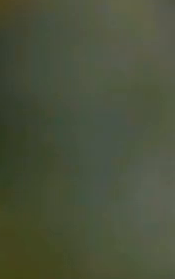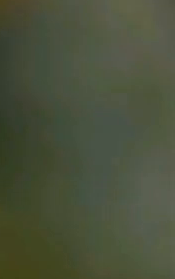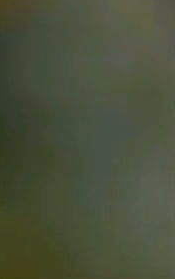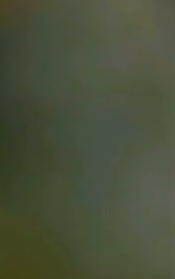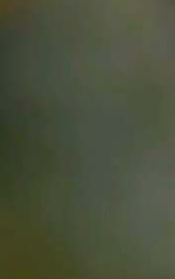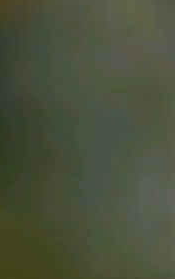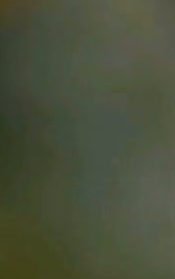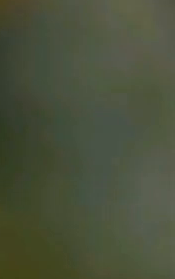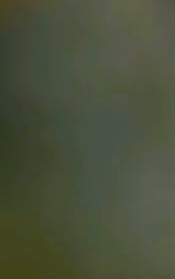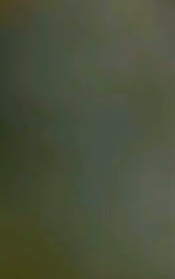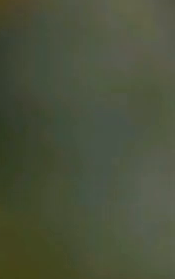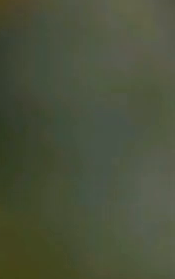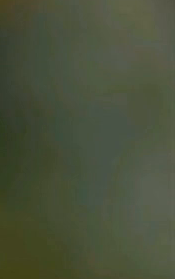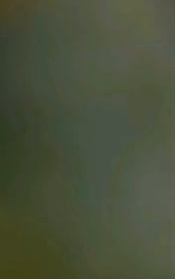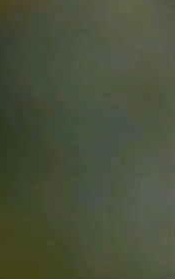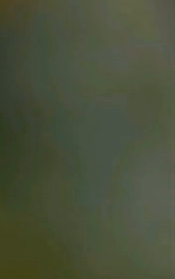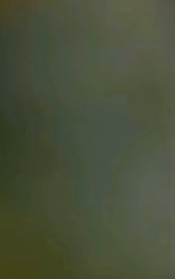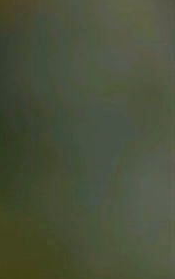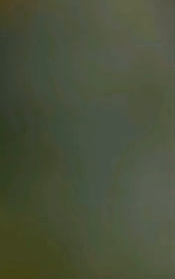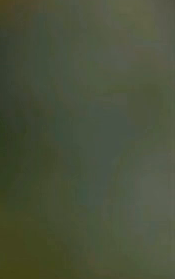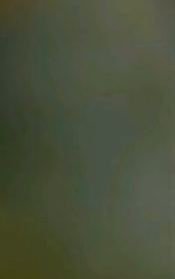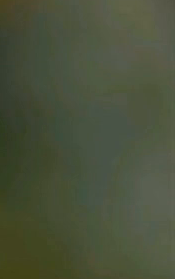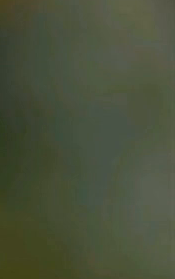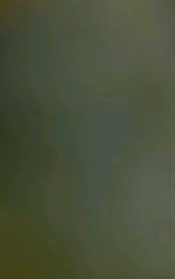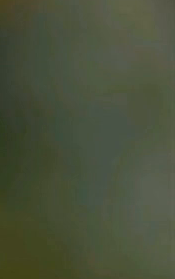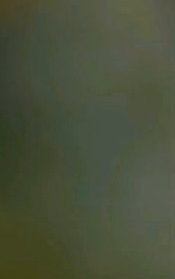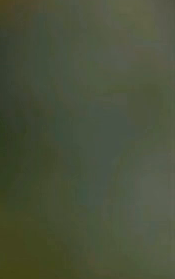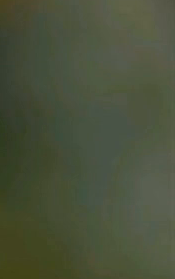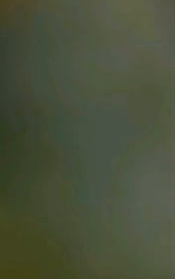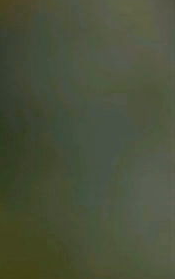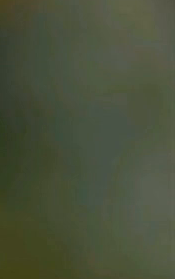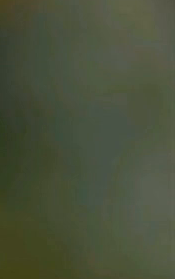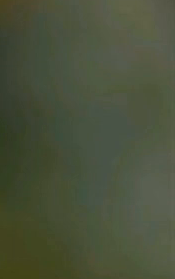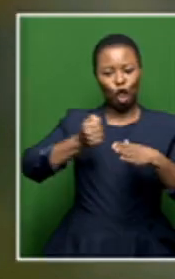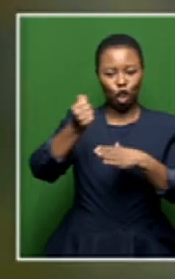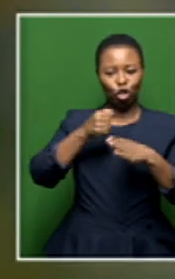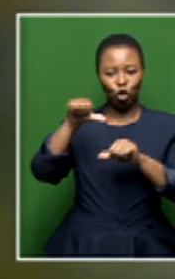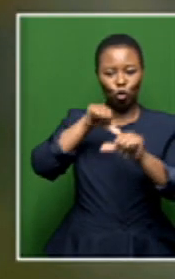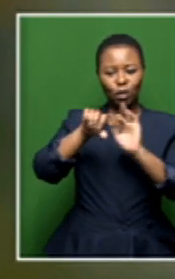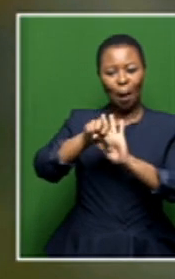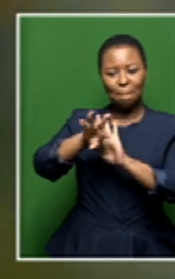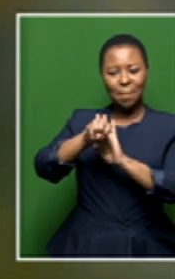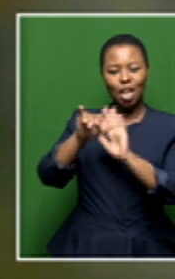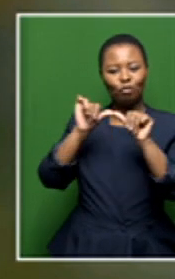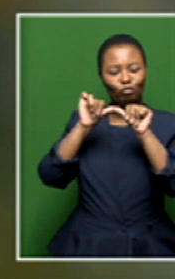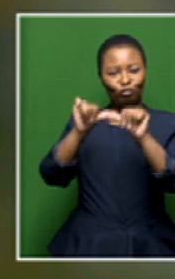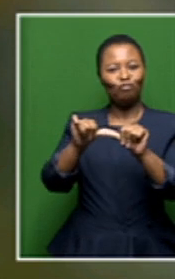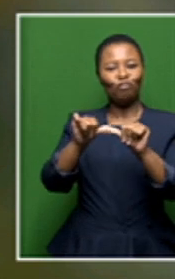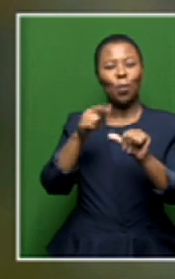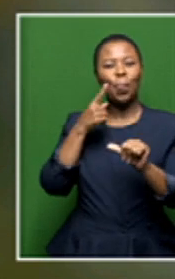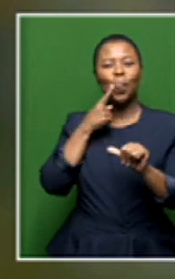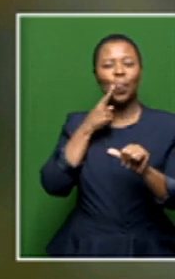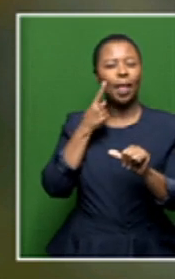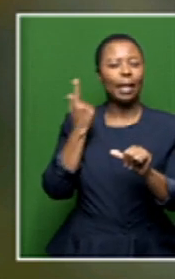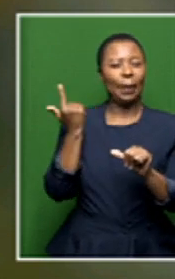Her mouth-watering homemade meals she shares through her The Wife's Kitchen social media platforms continue to capture and tantalize the